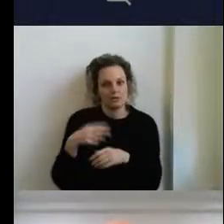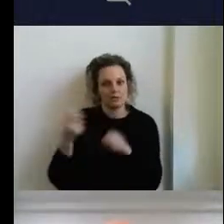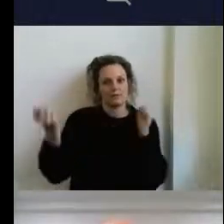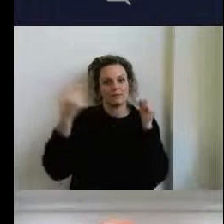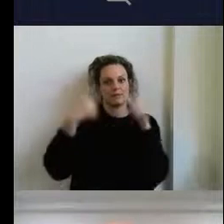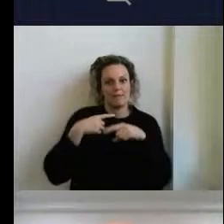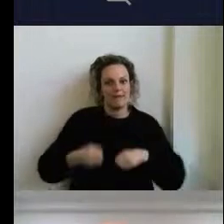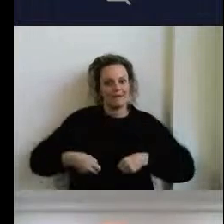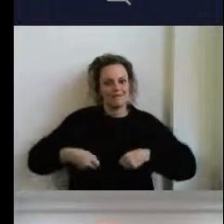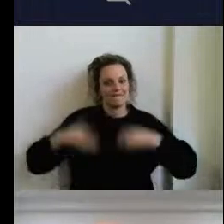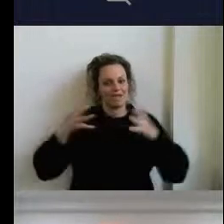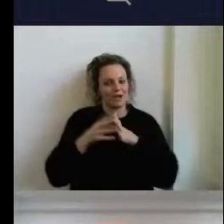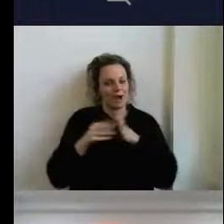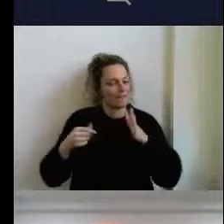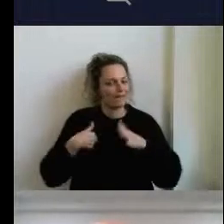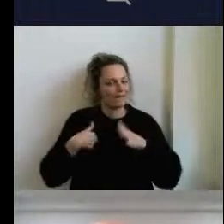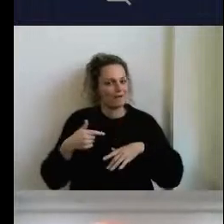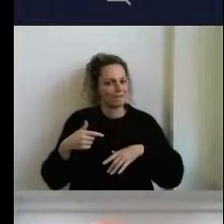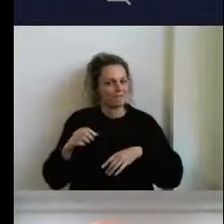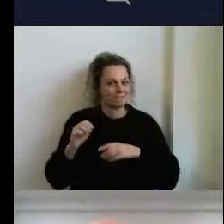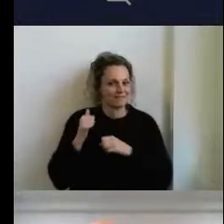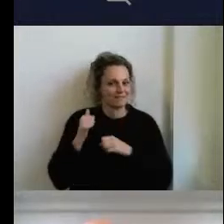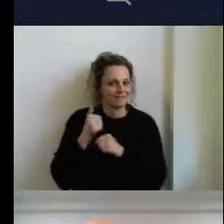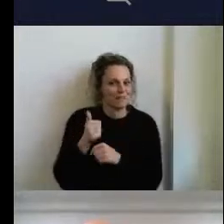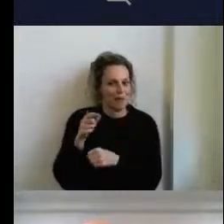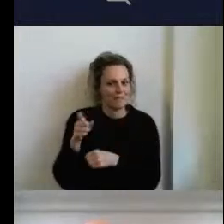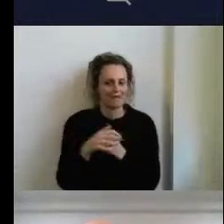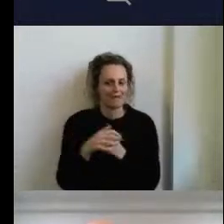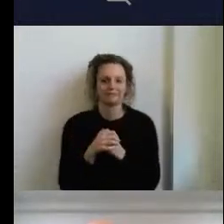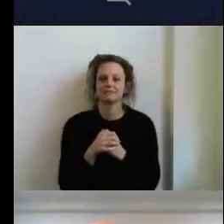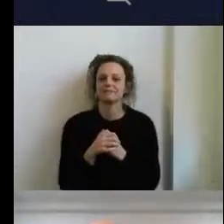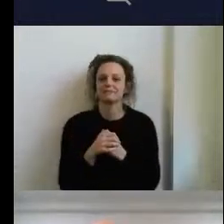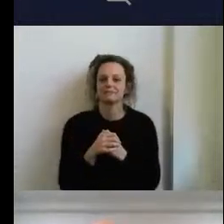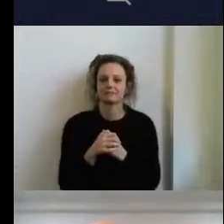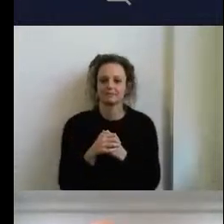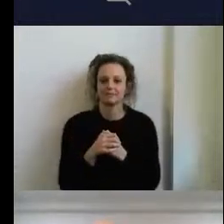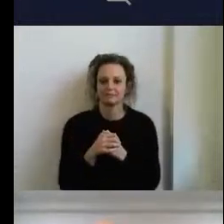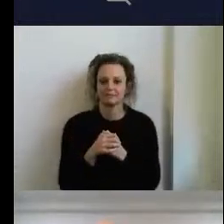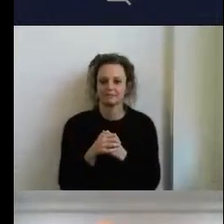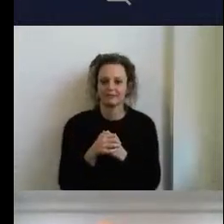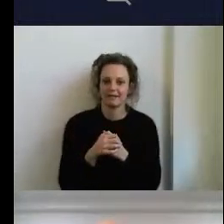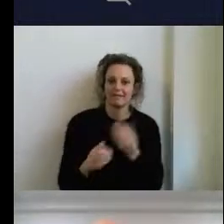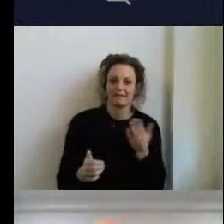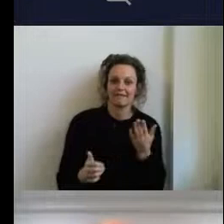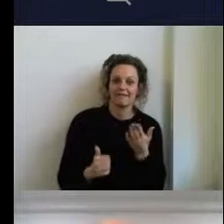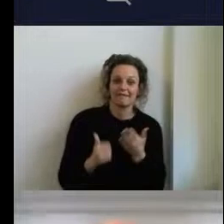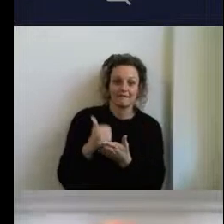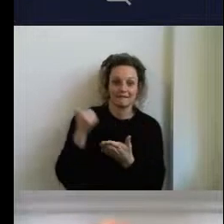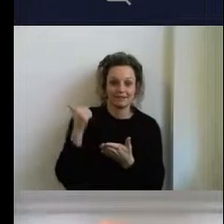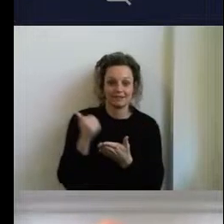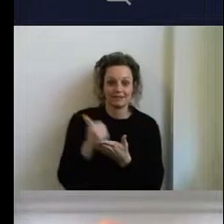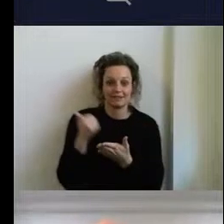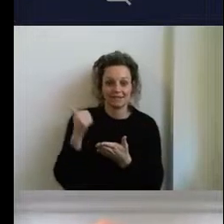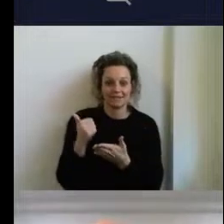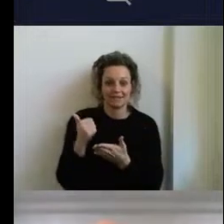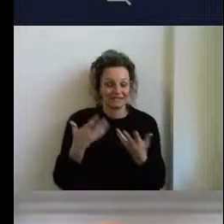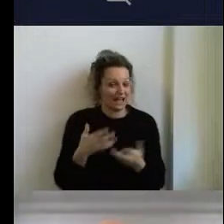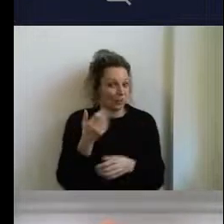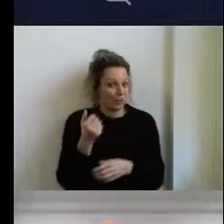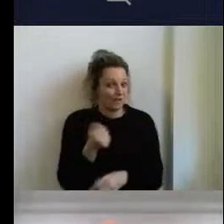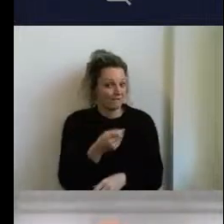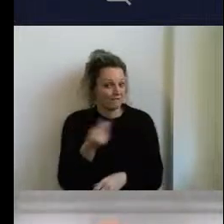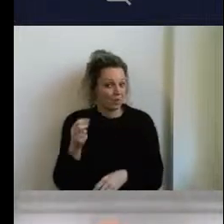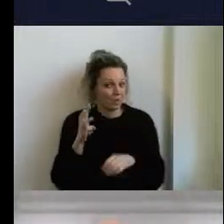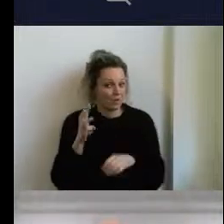for that. Mark, this is great. What a fantastic segue, because we only have minutes left, and I need to tell you